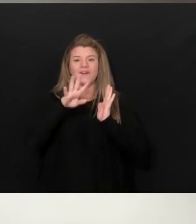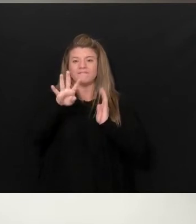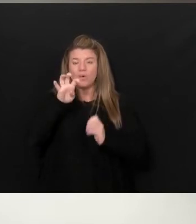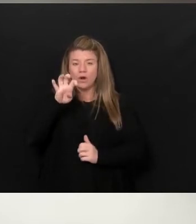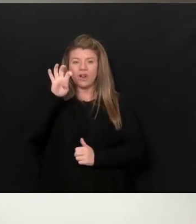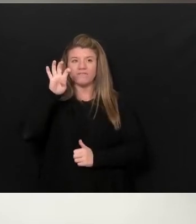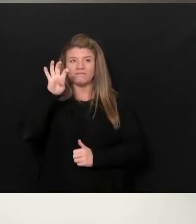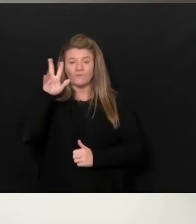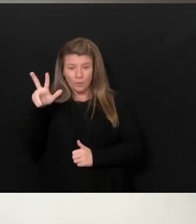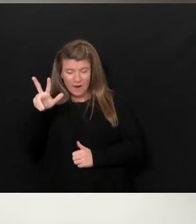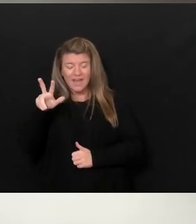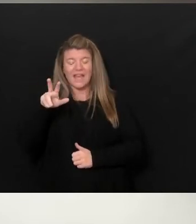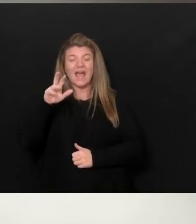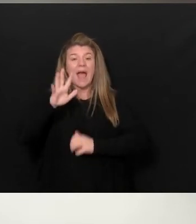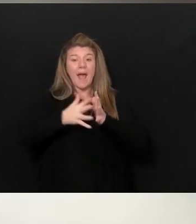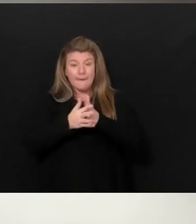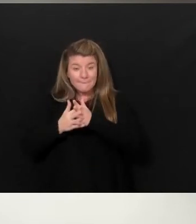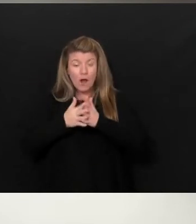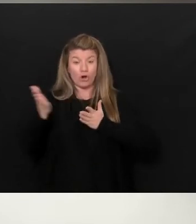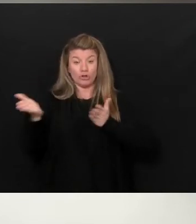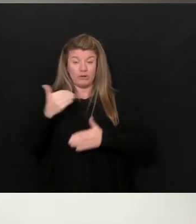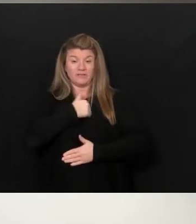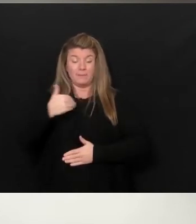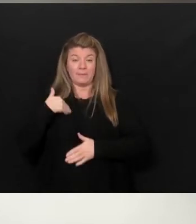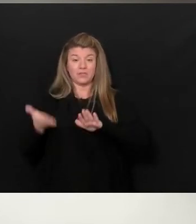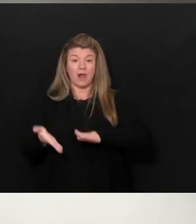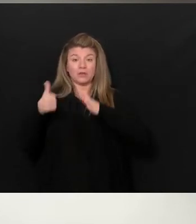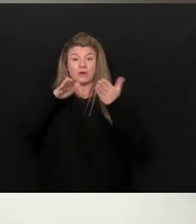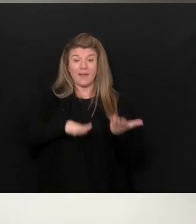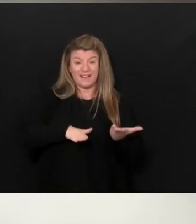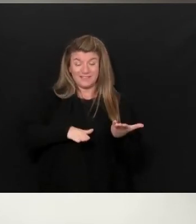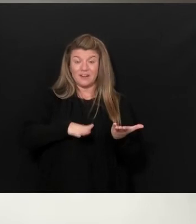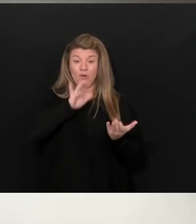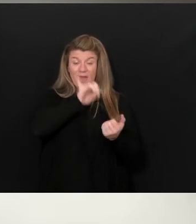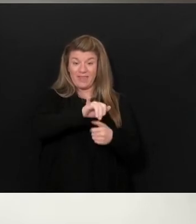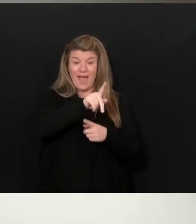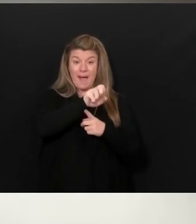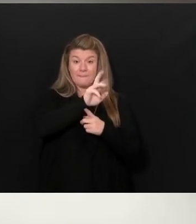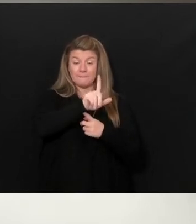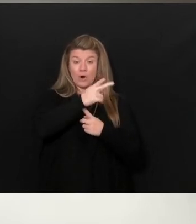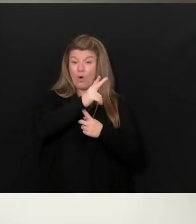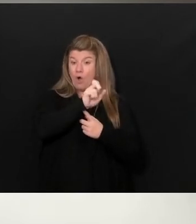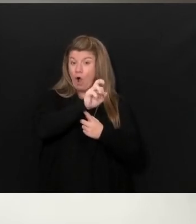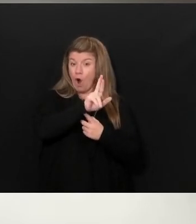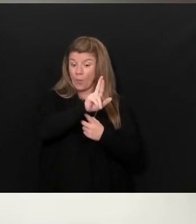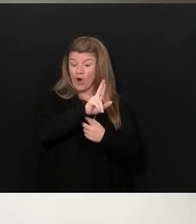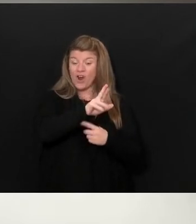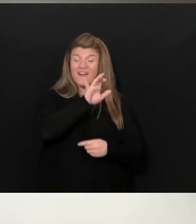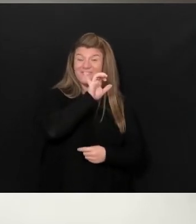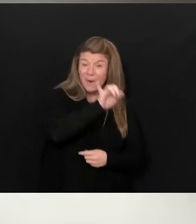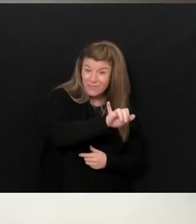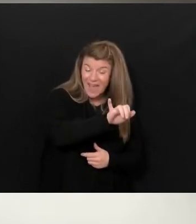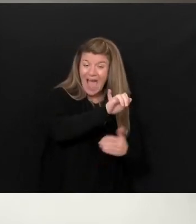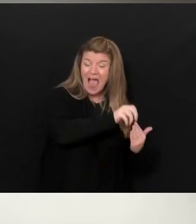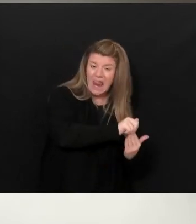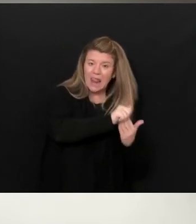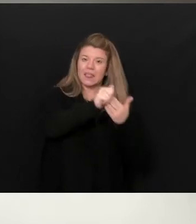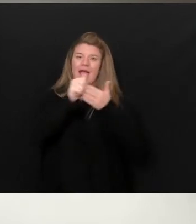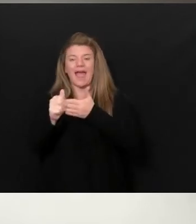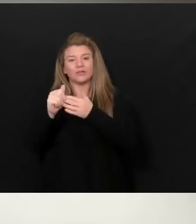2,403 American service members lost their lives at Pearl Harbor. From that led to our entry into World